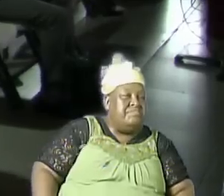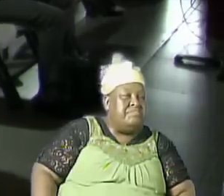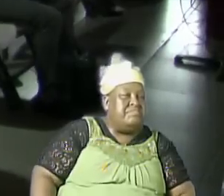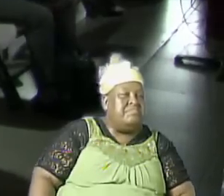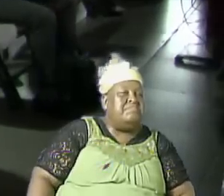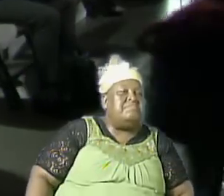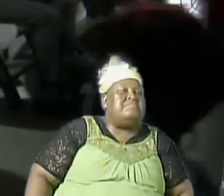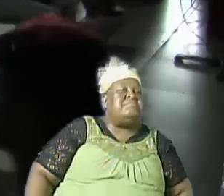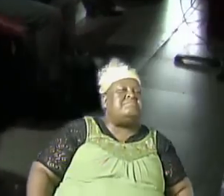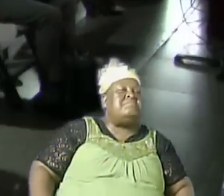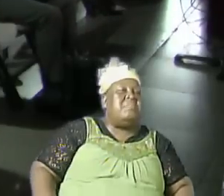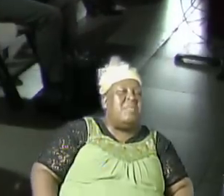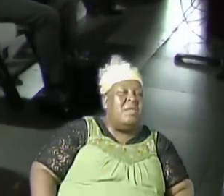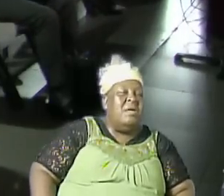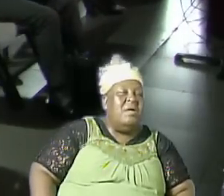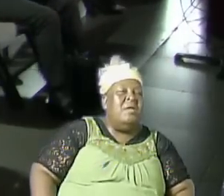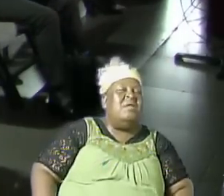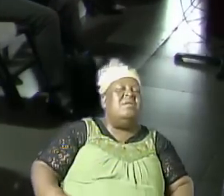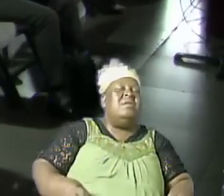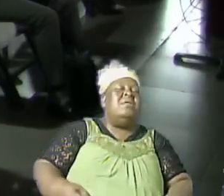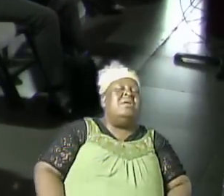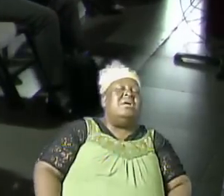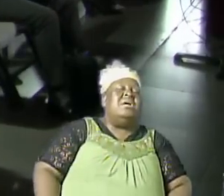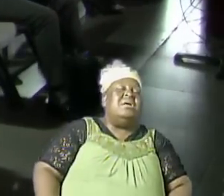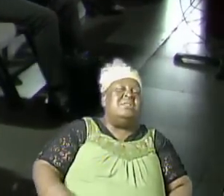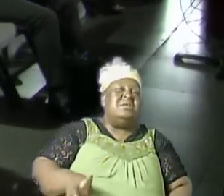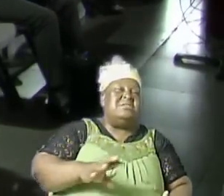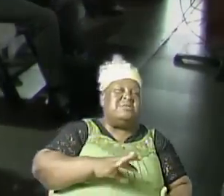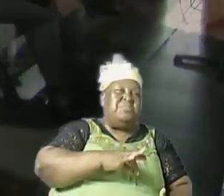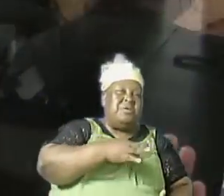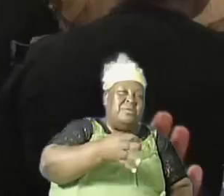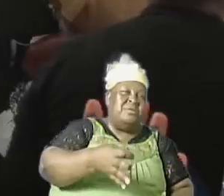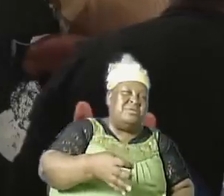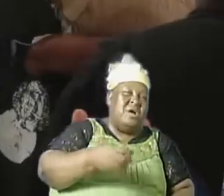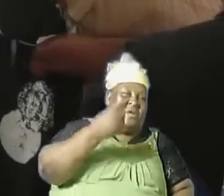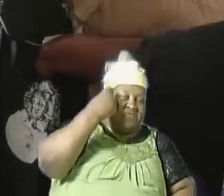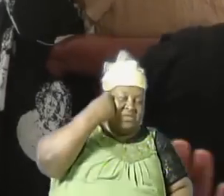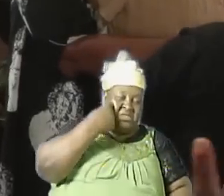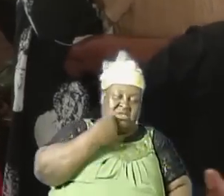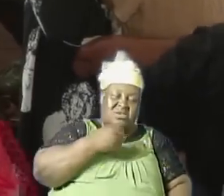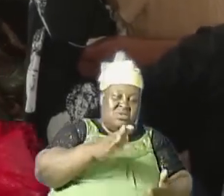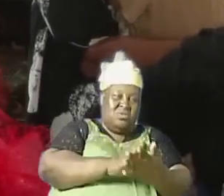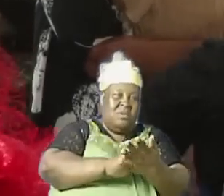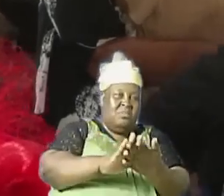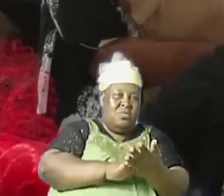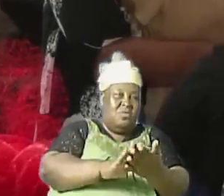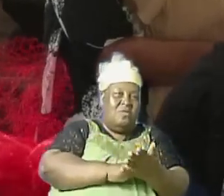Command the spirit of pornography to die.